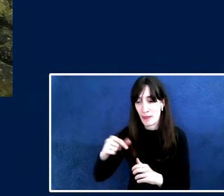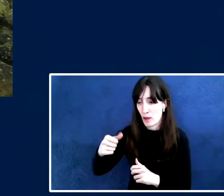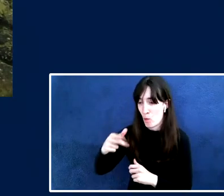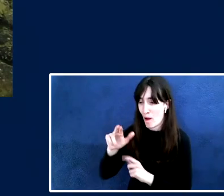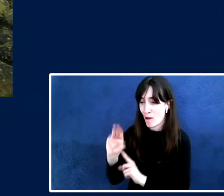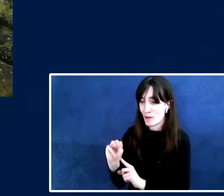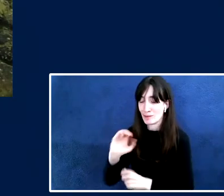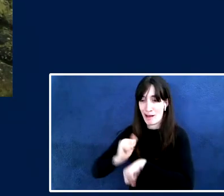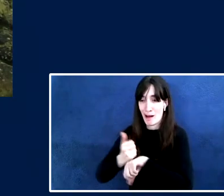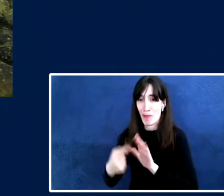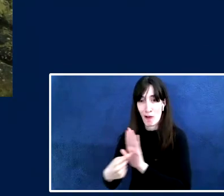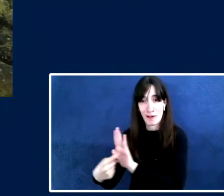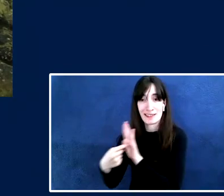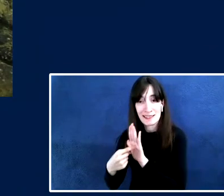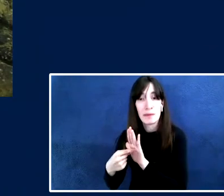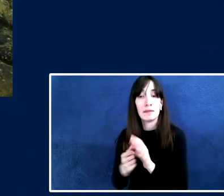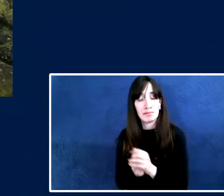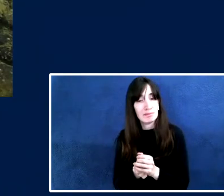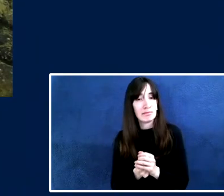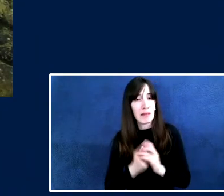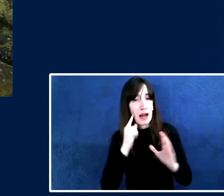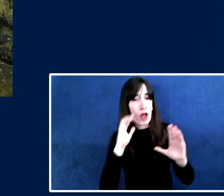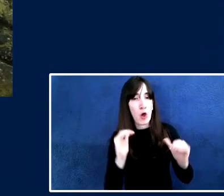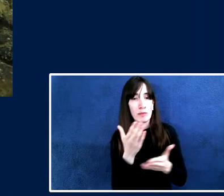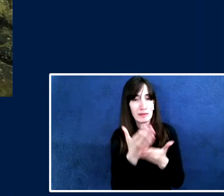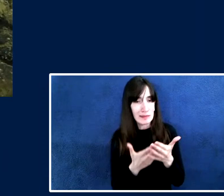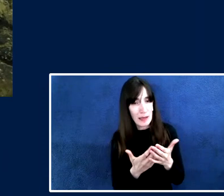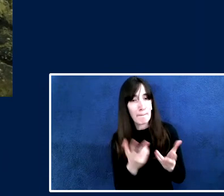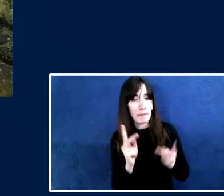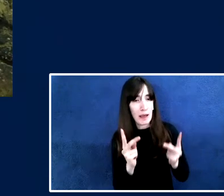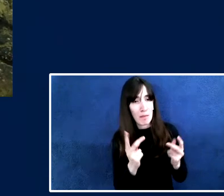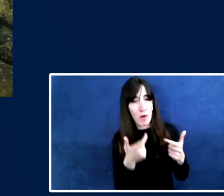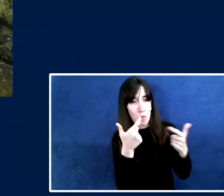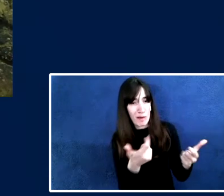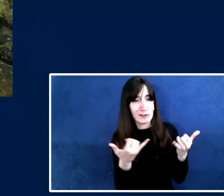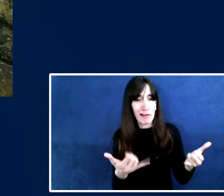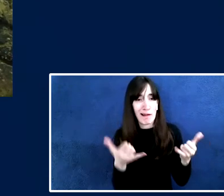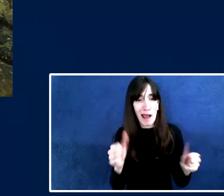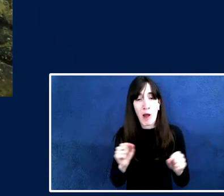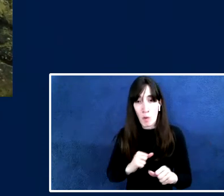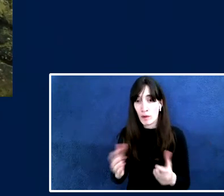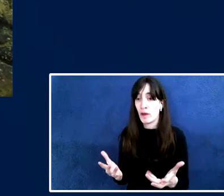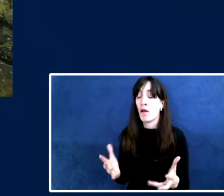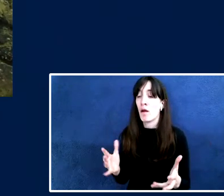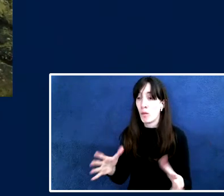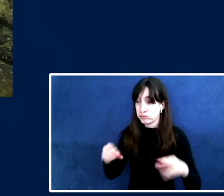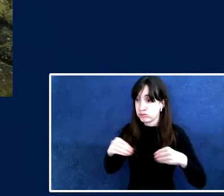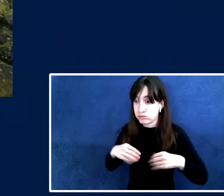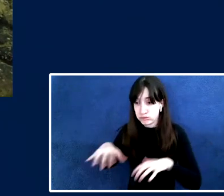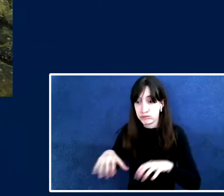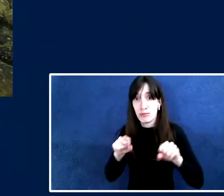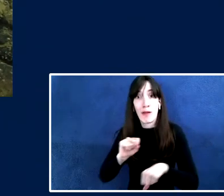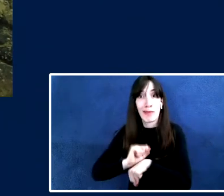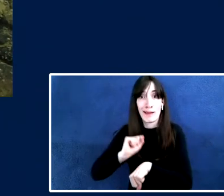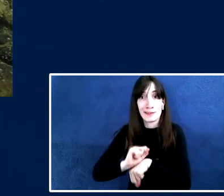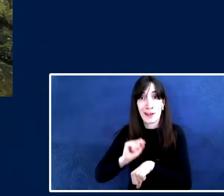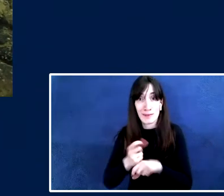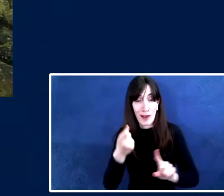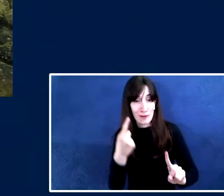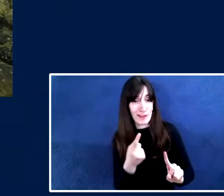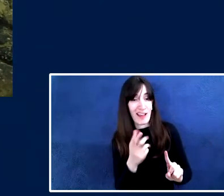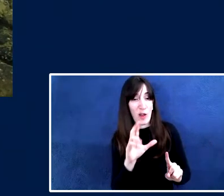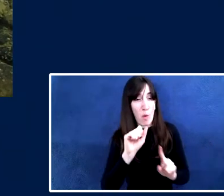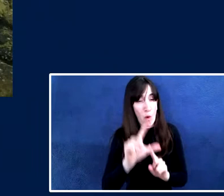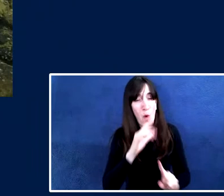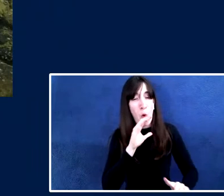hope that some of your viewers will take up this challenge because these corals can grow hundreds, even thousands of years. They're going to be out there much longer than I'll be